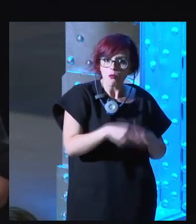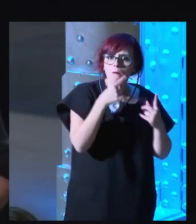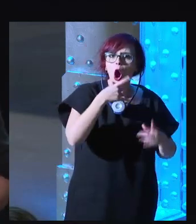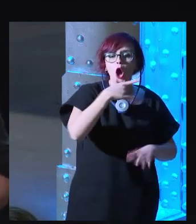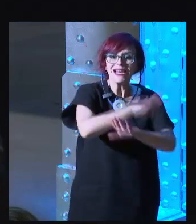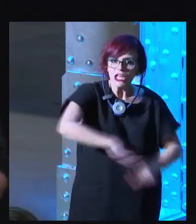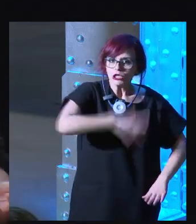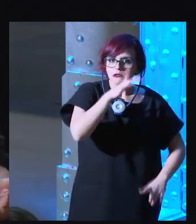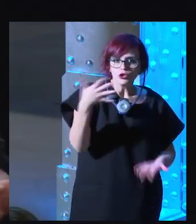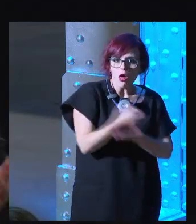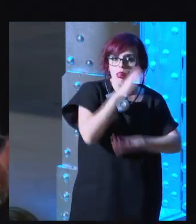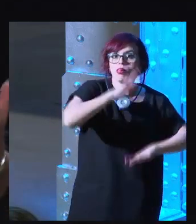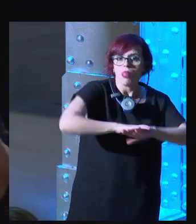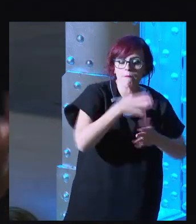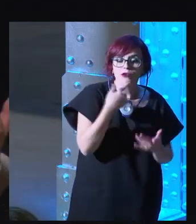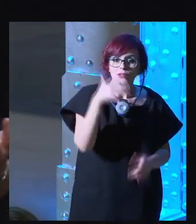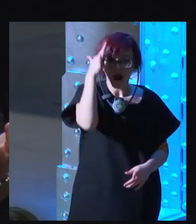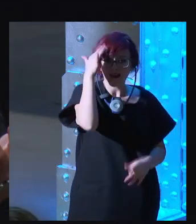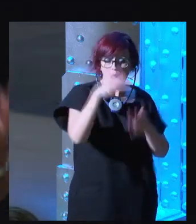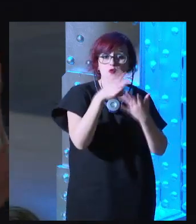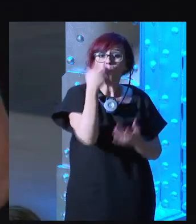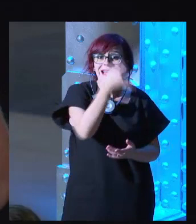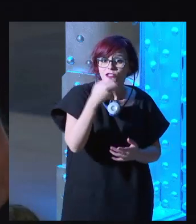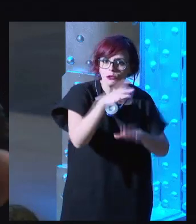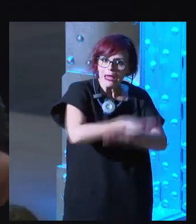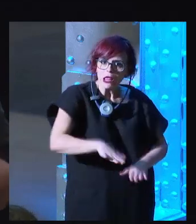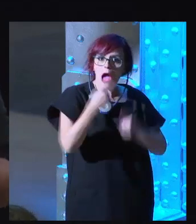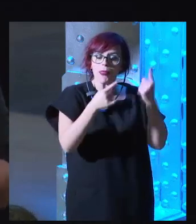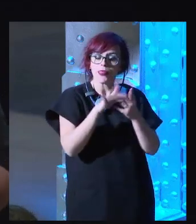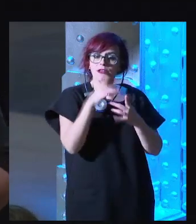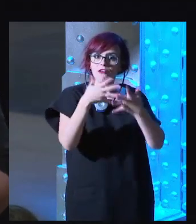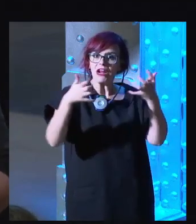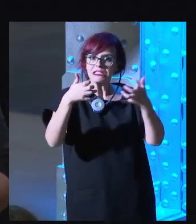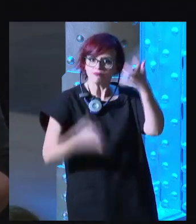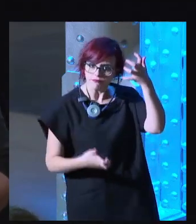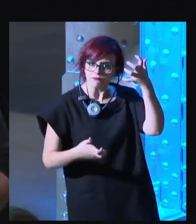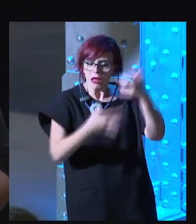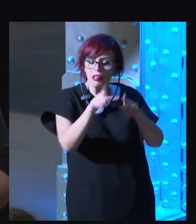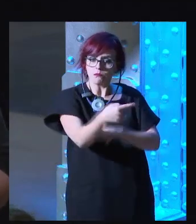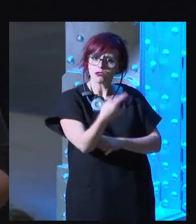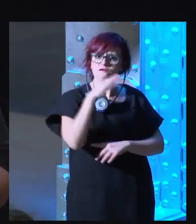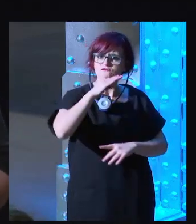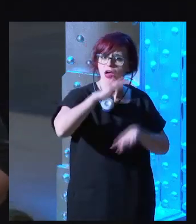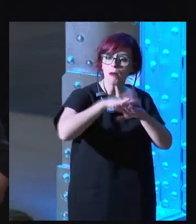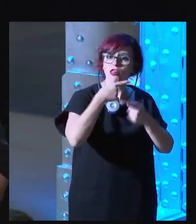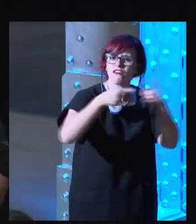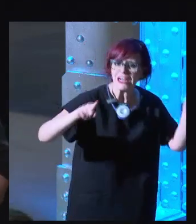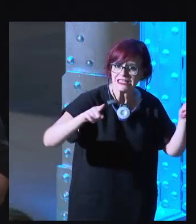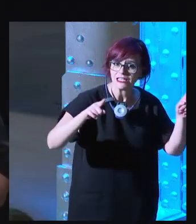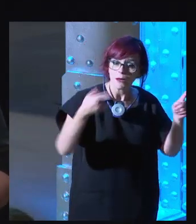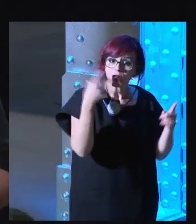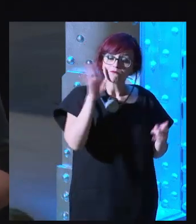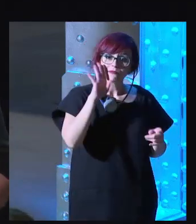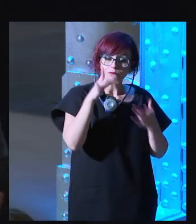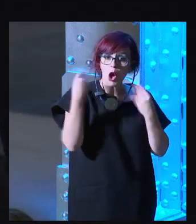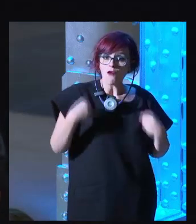get older. We become less literal. And that in that sense, we're being truer to the processes of the mind, which isn't really